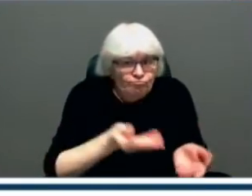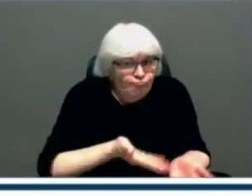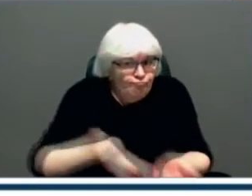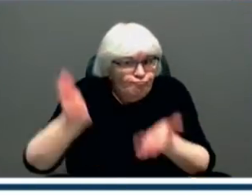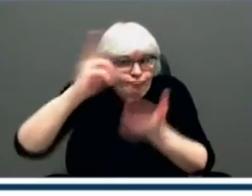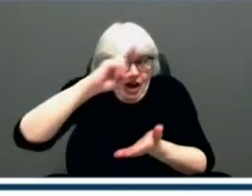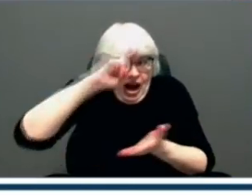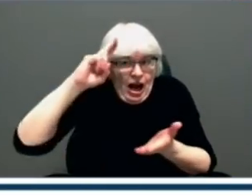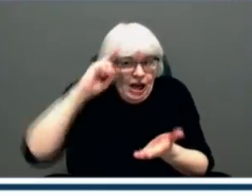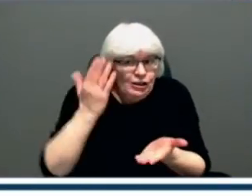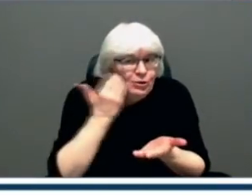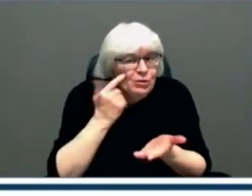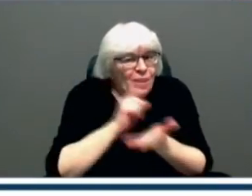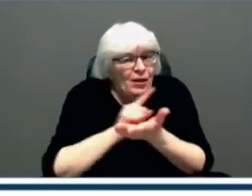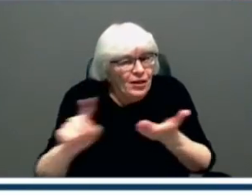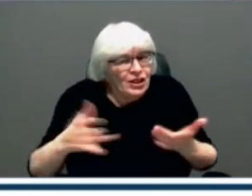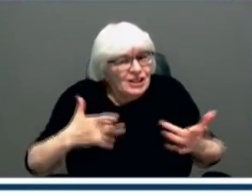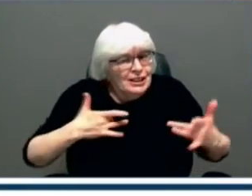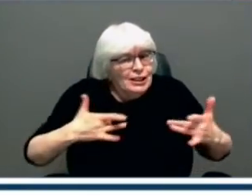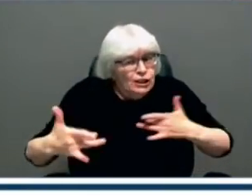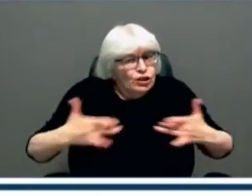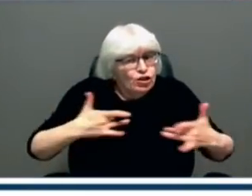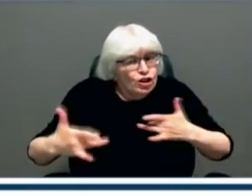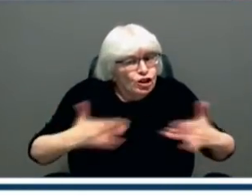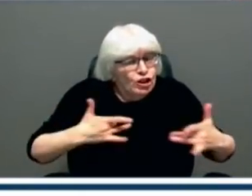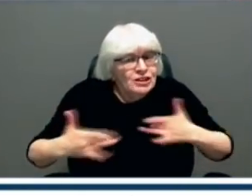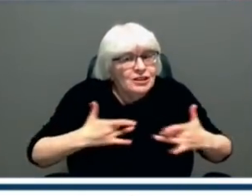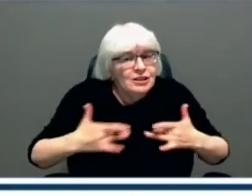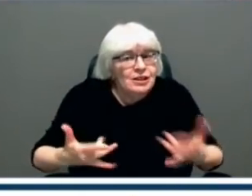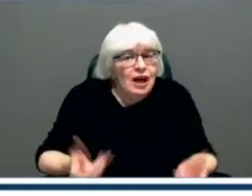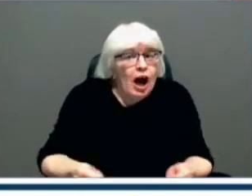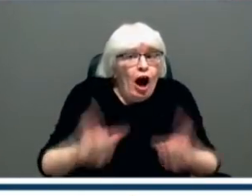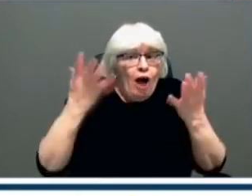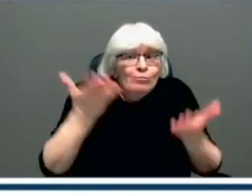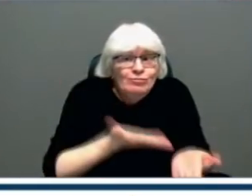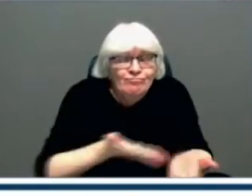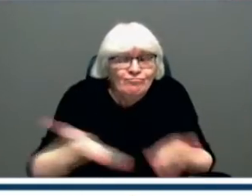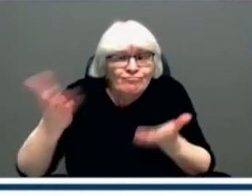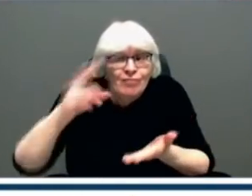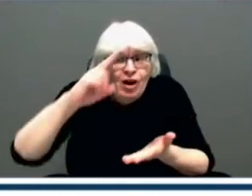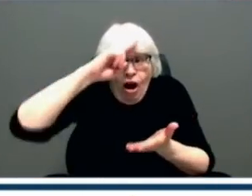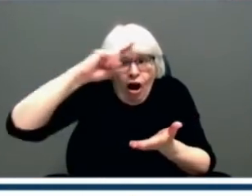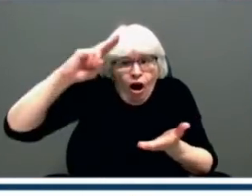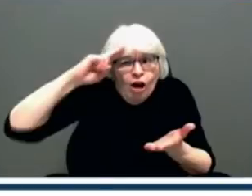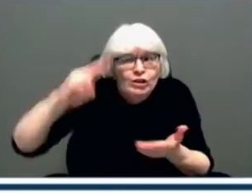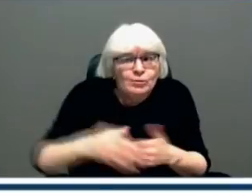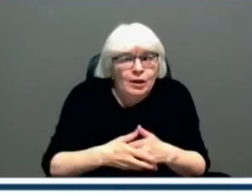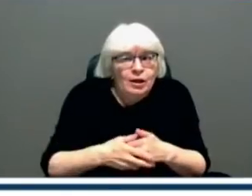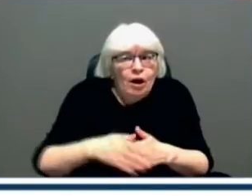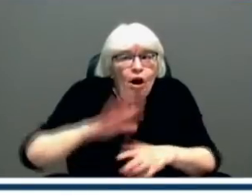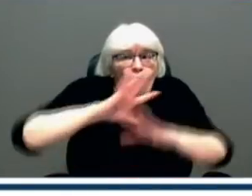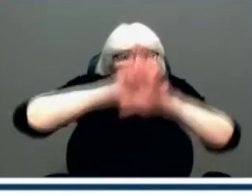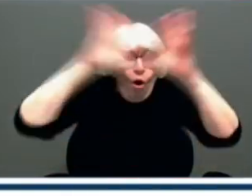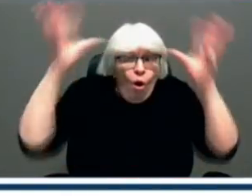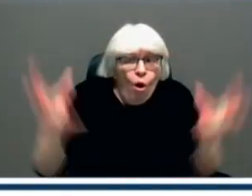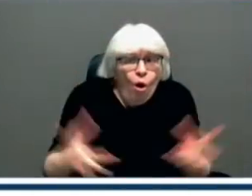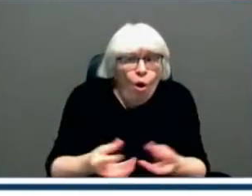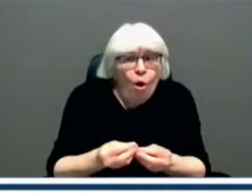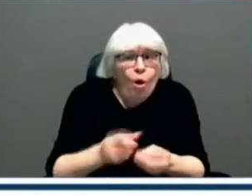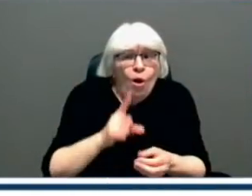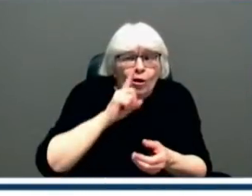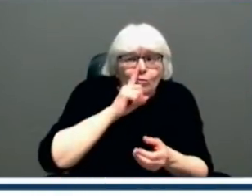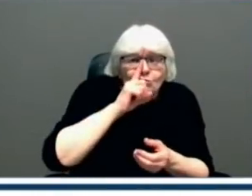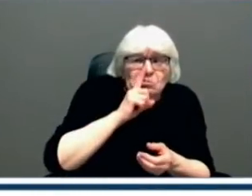concern. But the number of hospitalizations as a proportion of all of the total positive tests is still quite